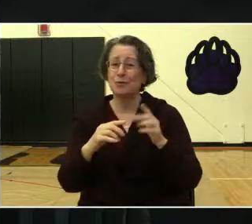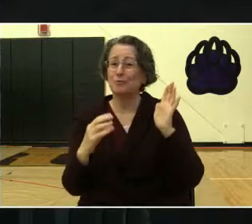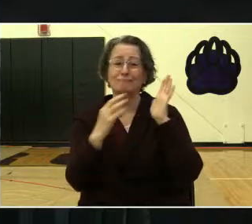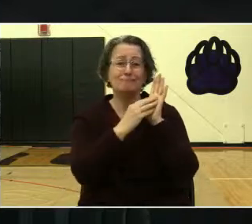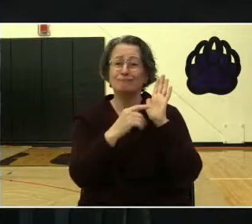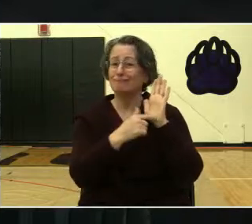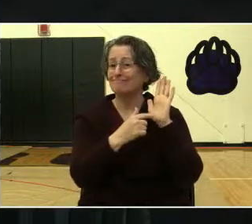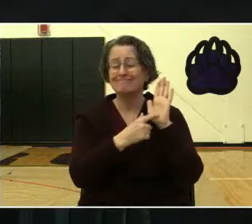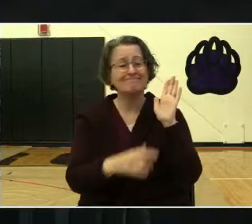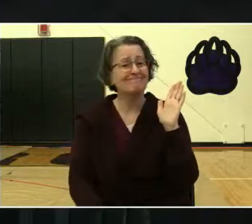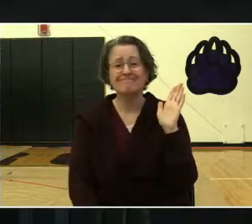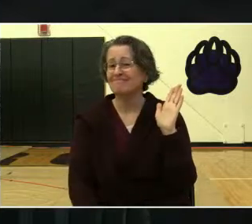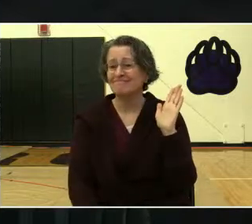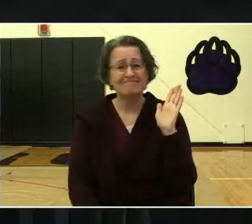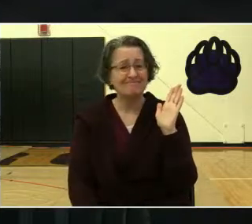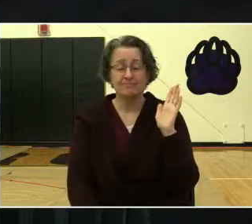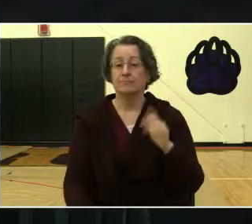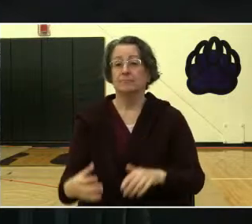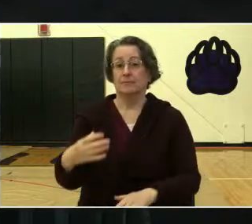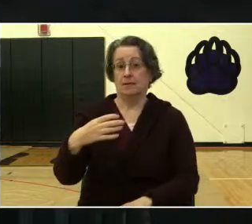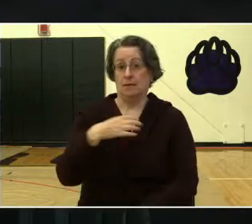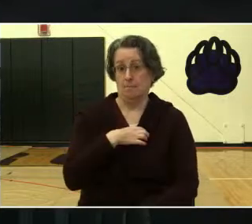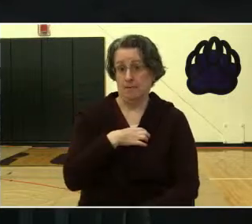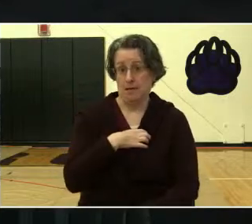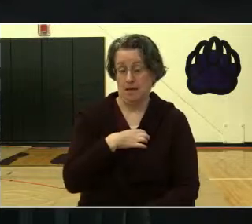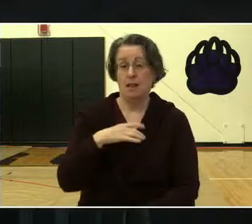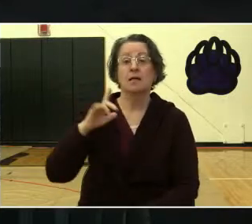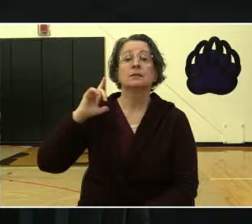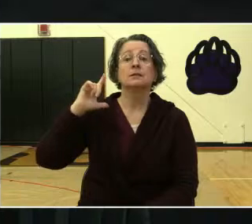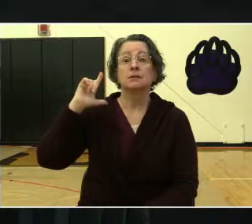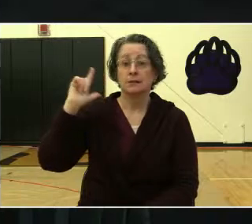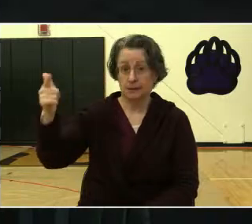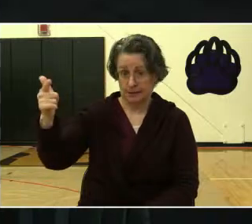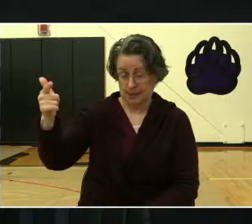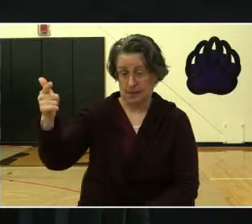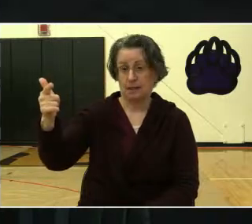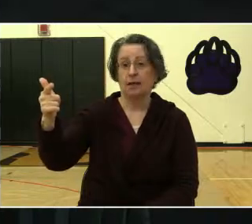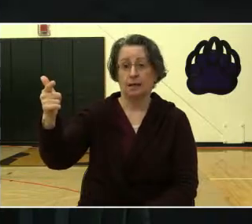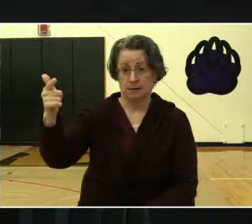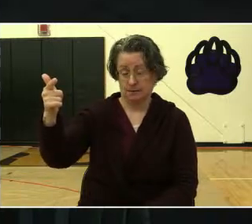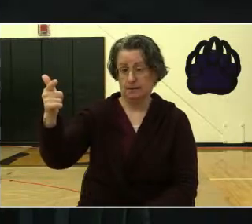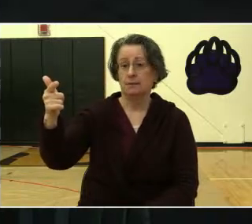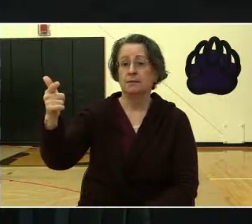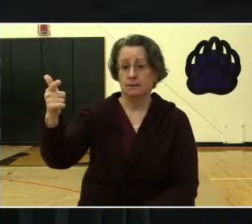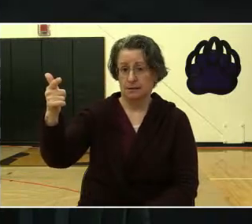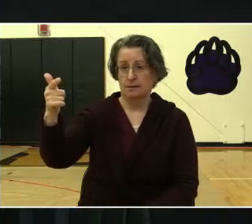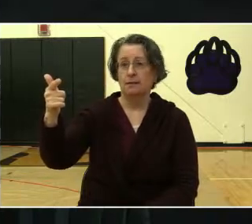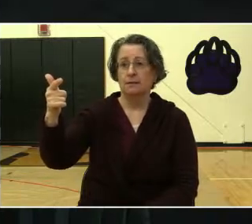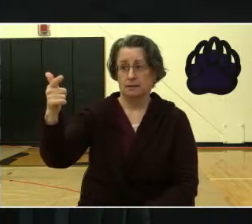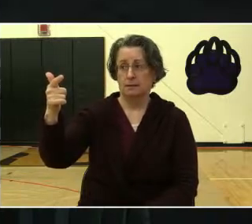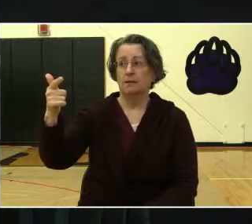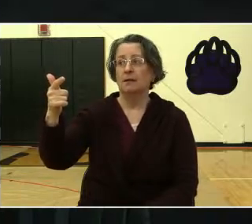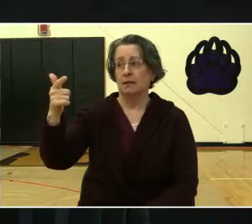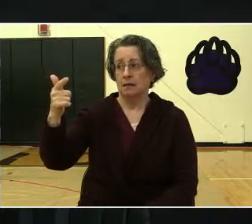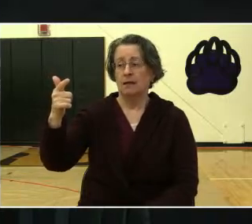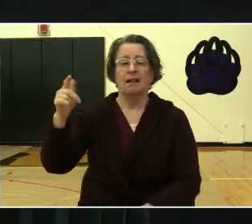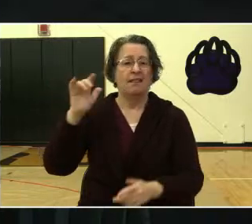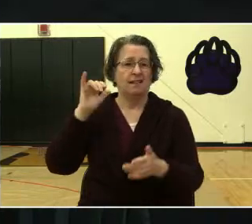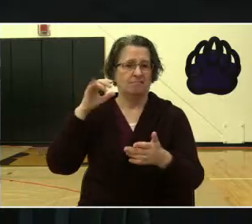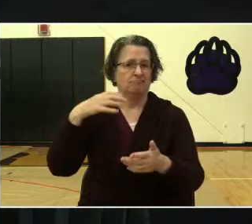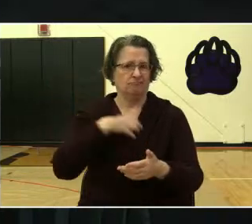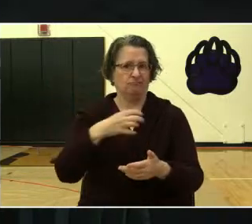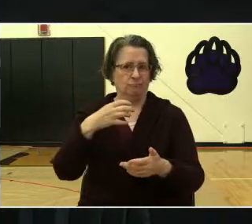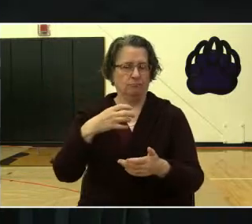a appeal and a second from the moderator's ruling that that's not Germaine so let me